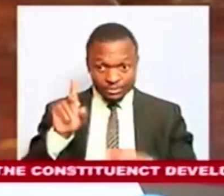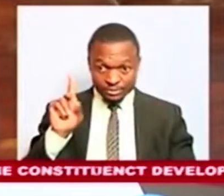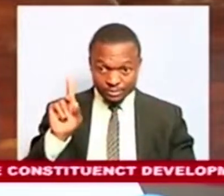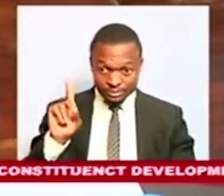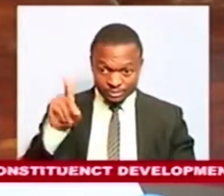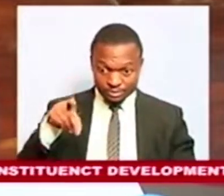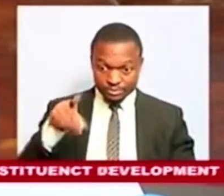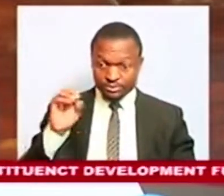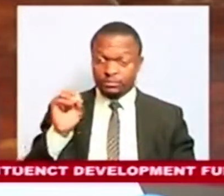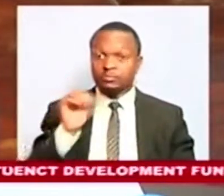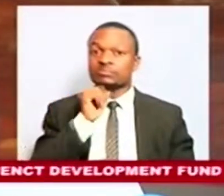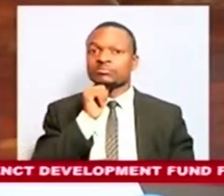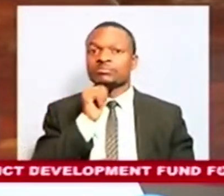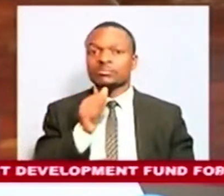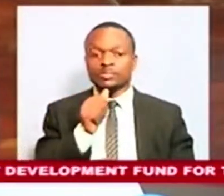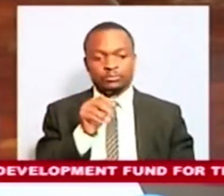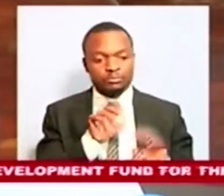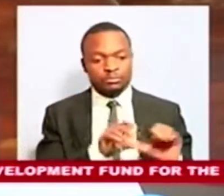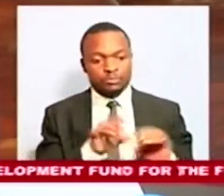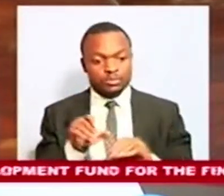DPO did not do?